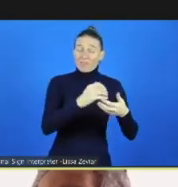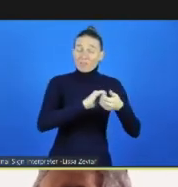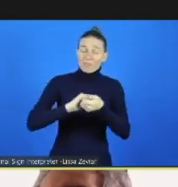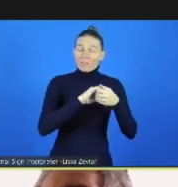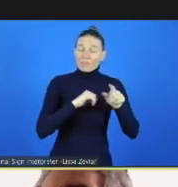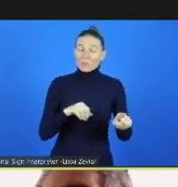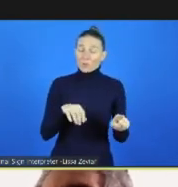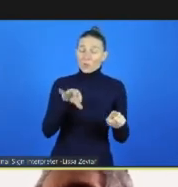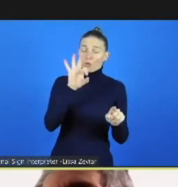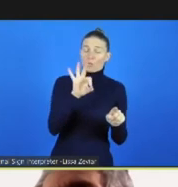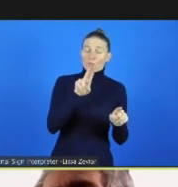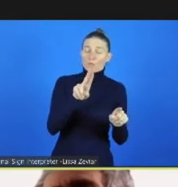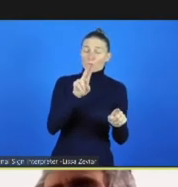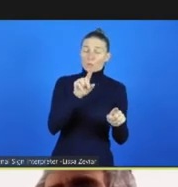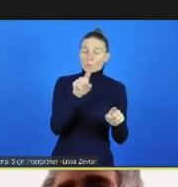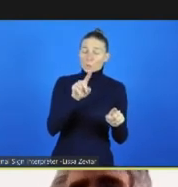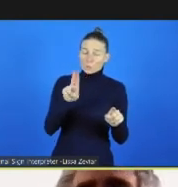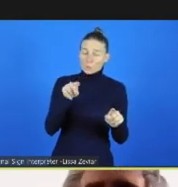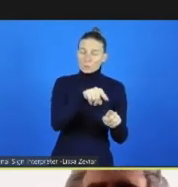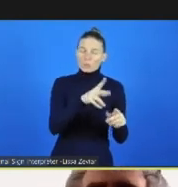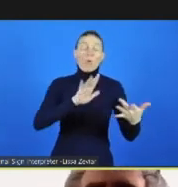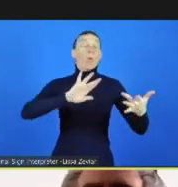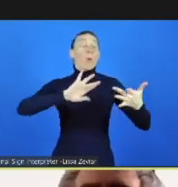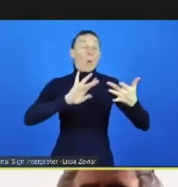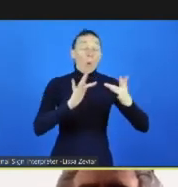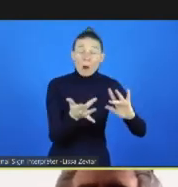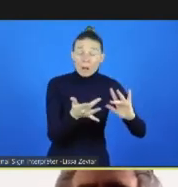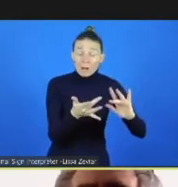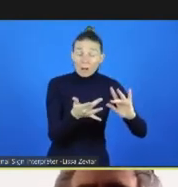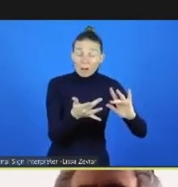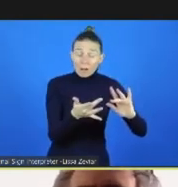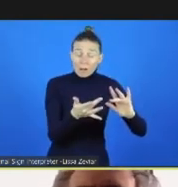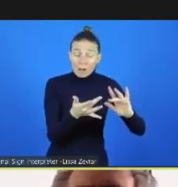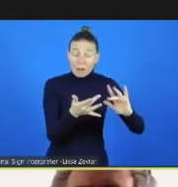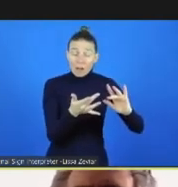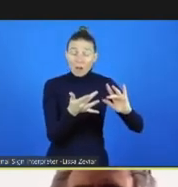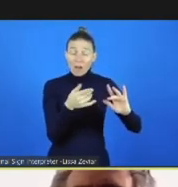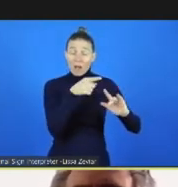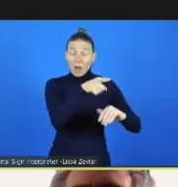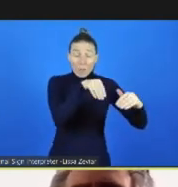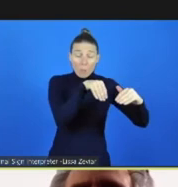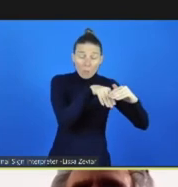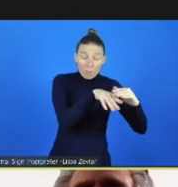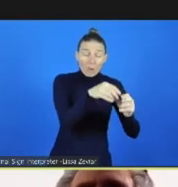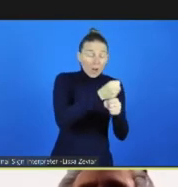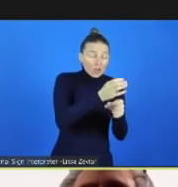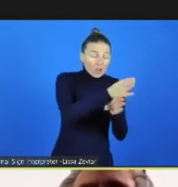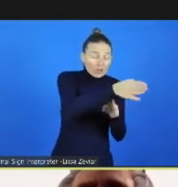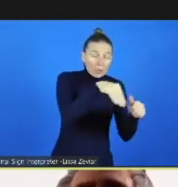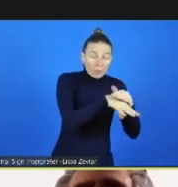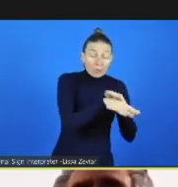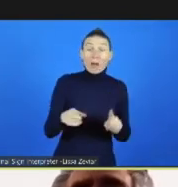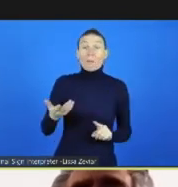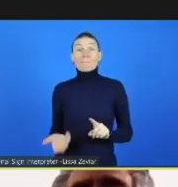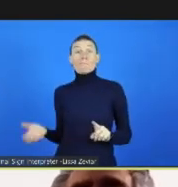which is an online career portal there. In Bangladesh, we're focusing on BD Jobs, one of the biggest